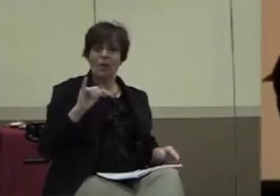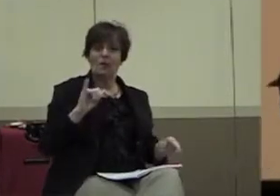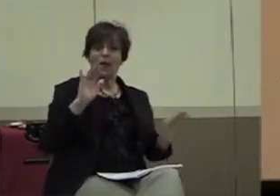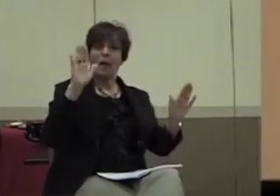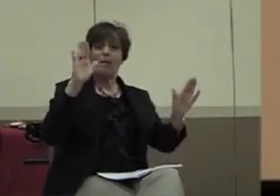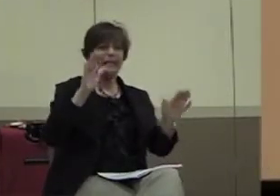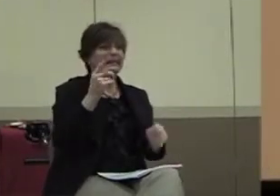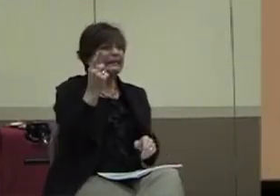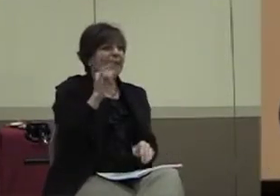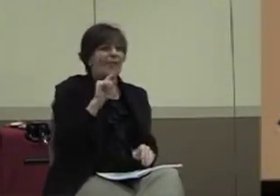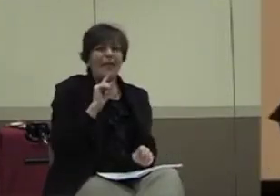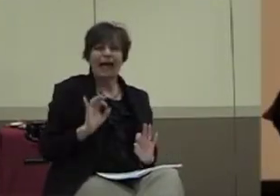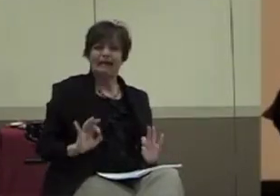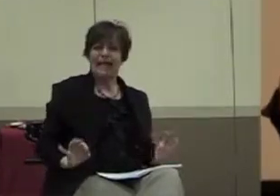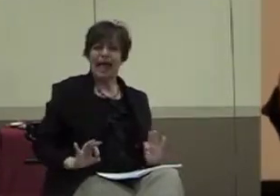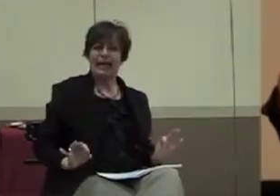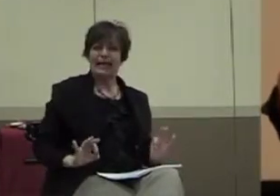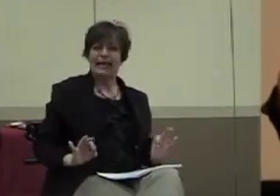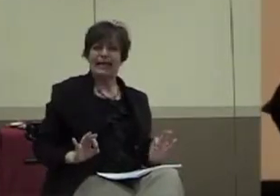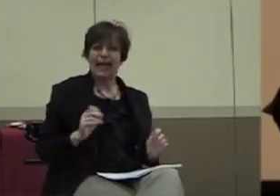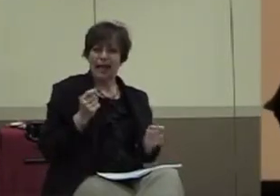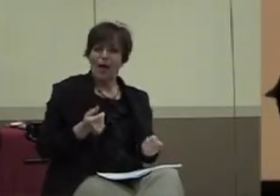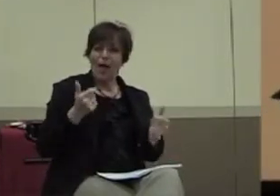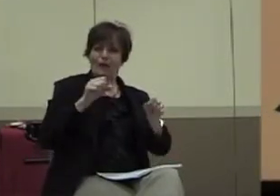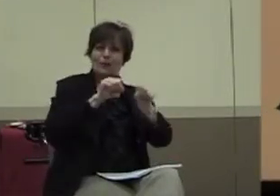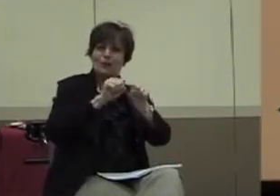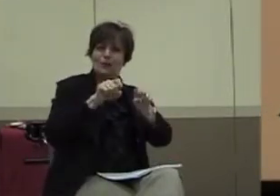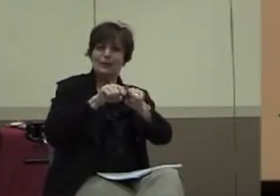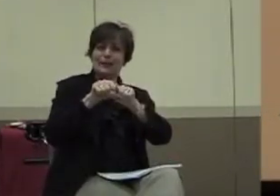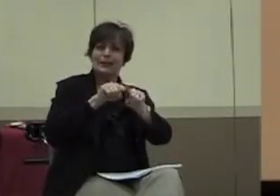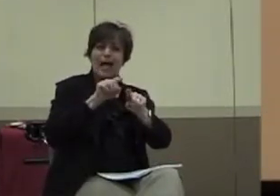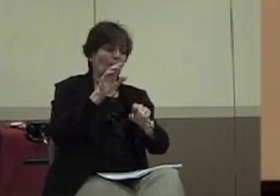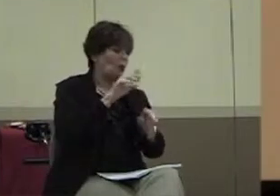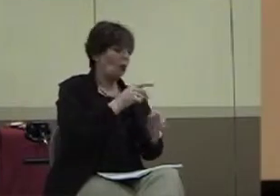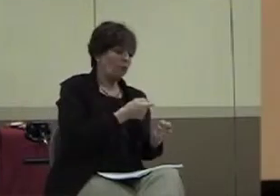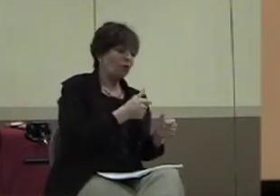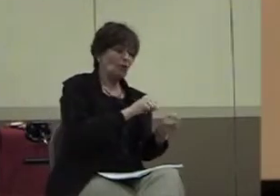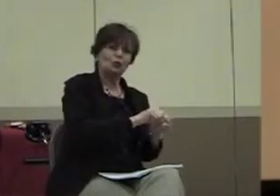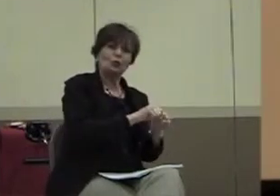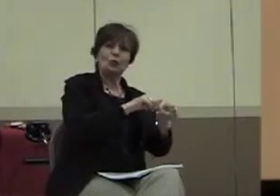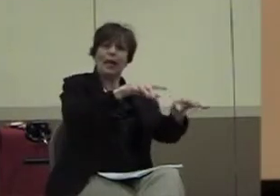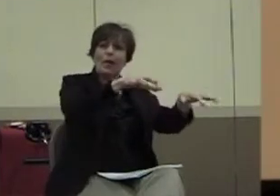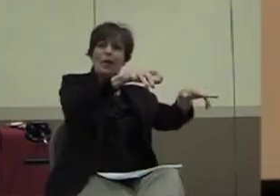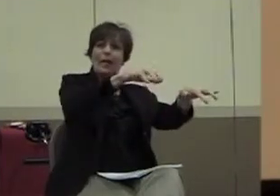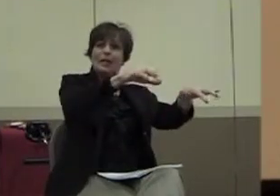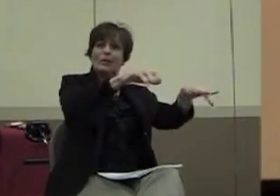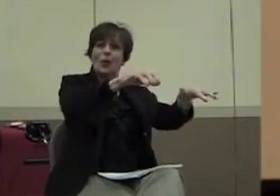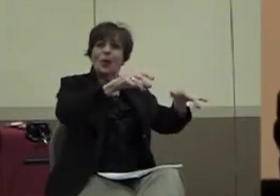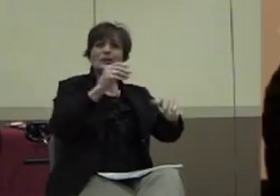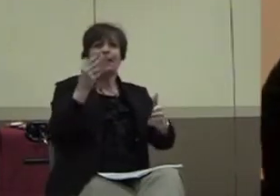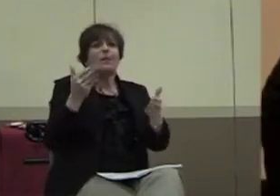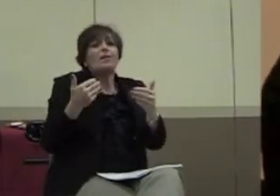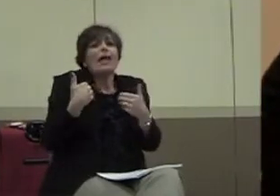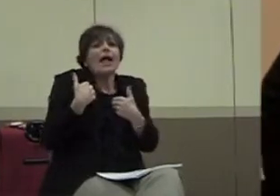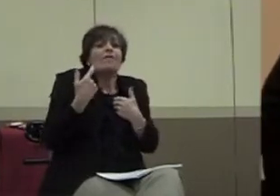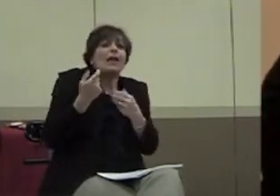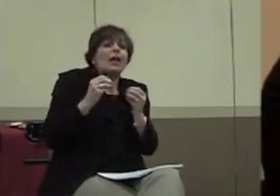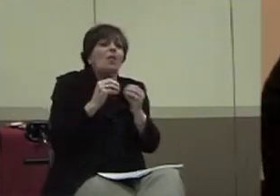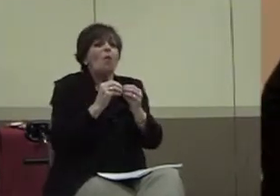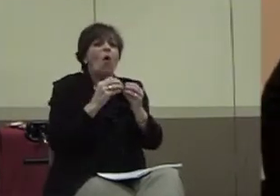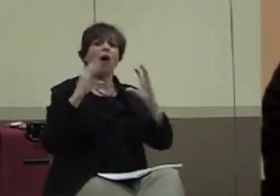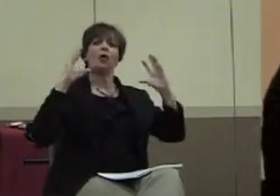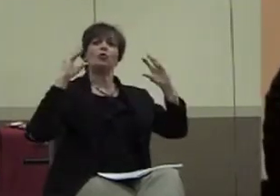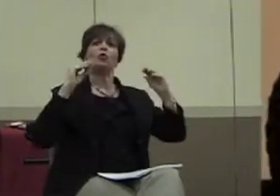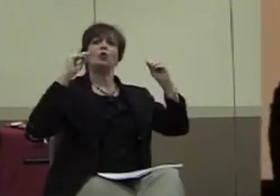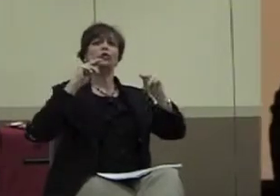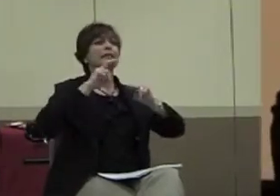amazing that something so tiny as taking your shoes and socks off, or at least your shoes off, and wiggling your toes, and maybe having a little bit more cushy